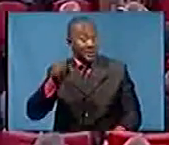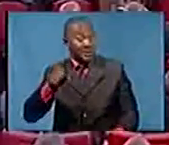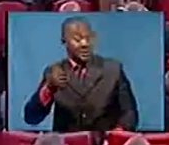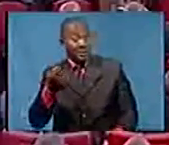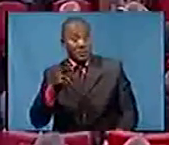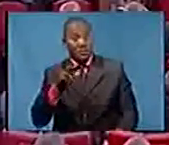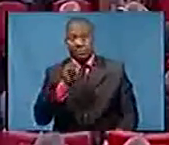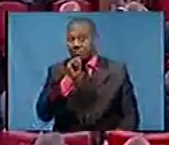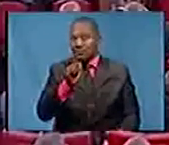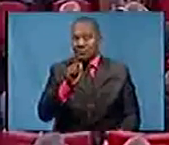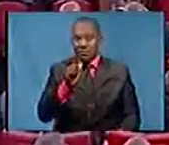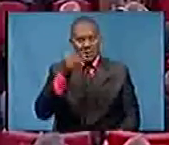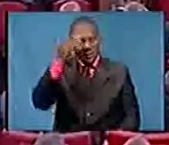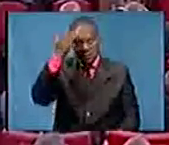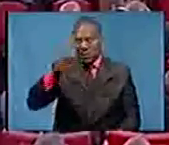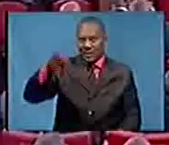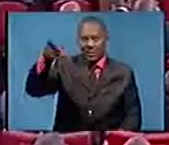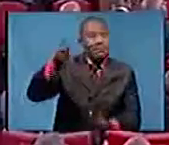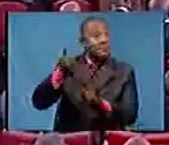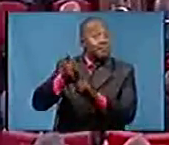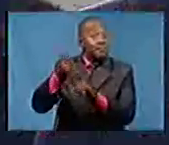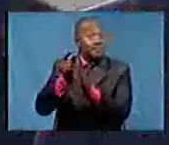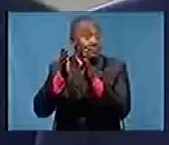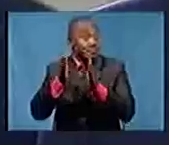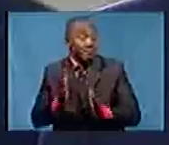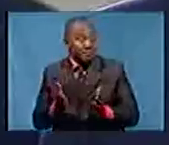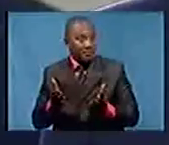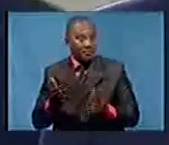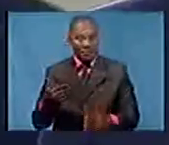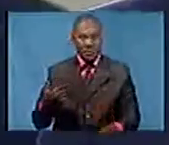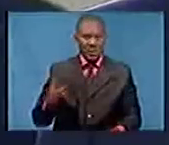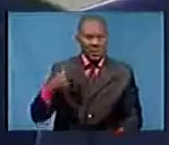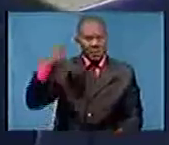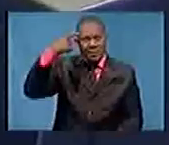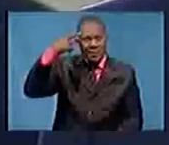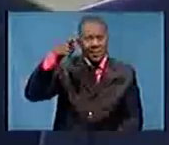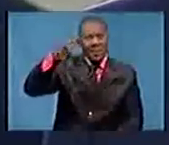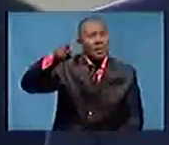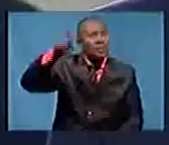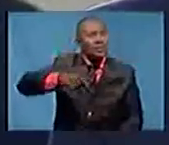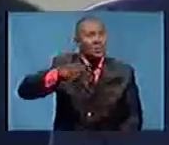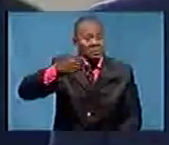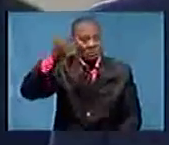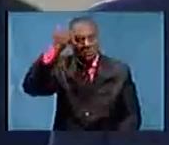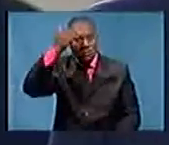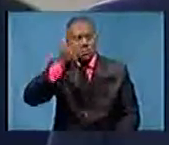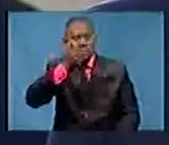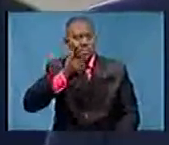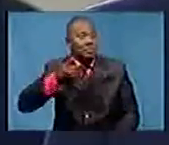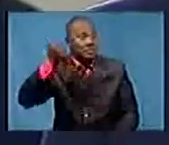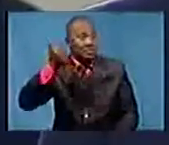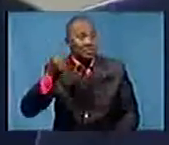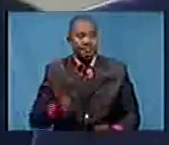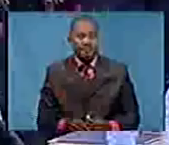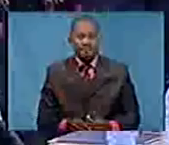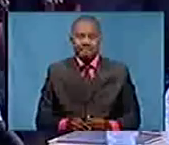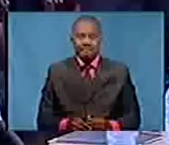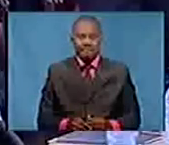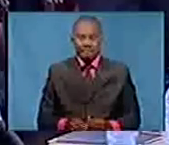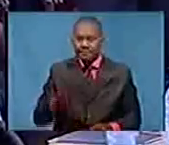First, because he's a lawyer, and I thought he ought to know better. And when I checked